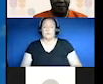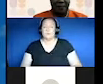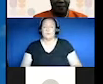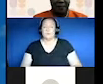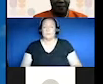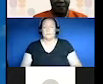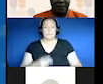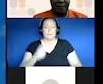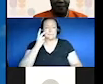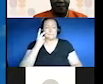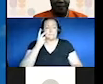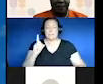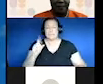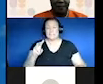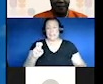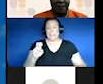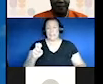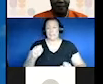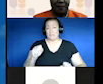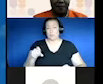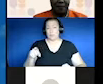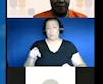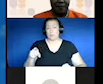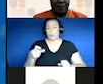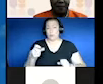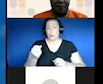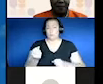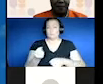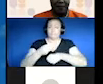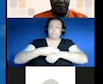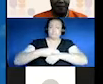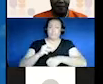Let's see, Dave, can you override?